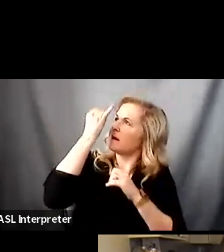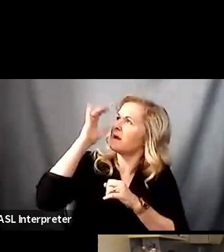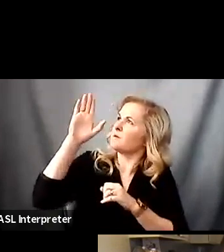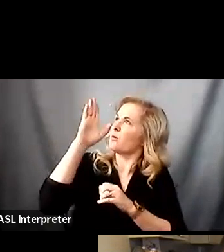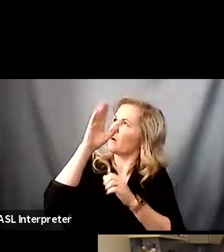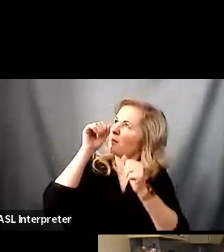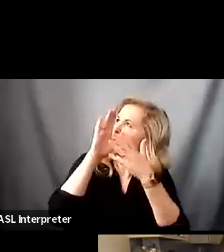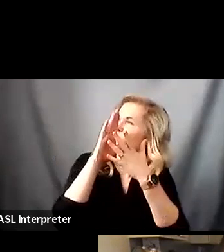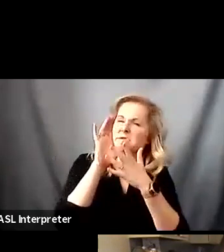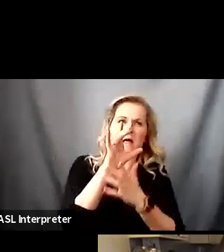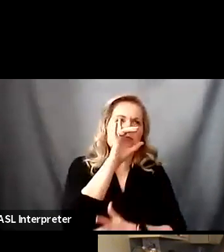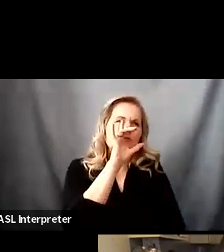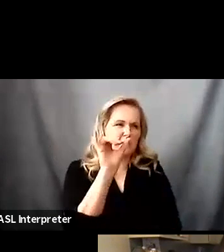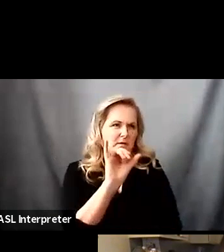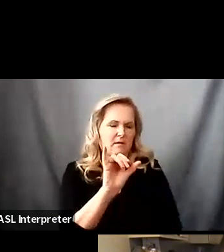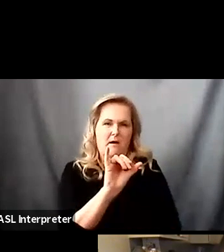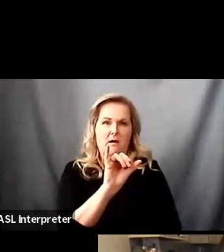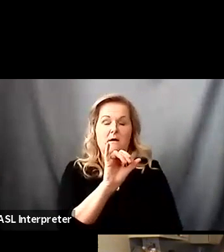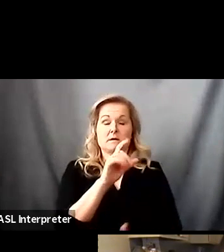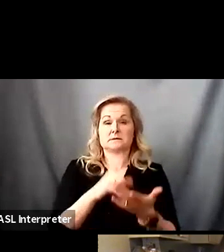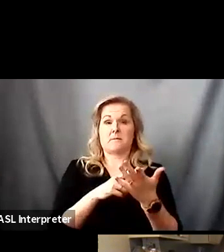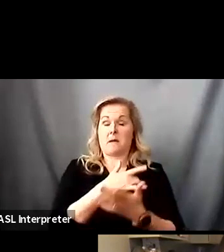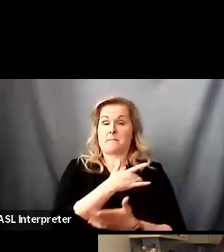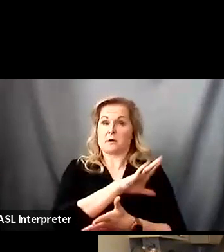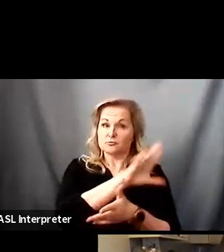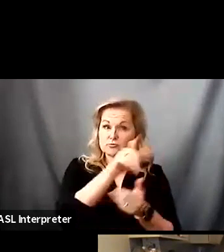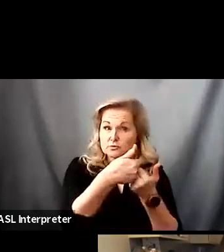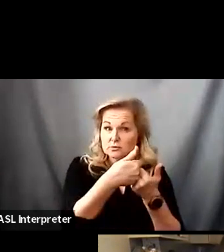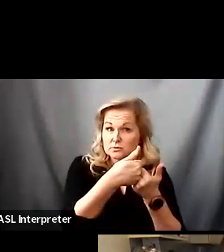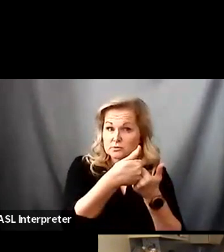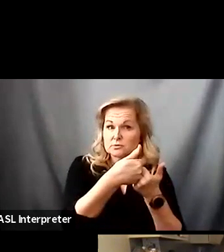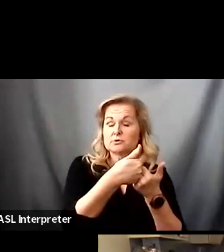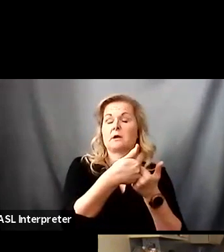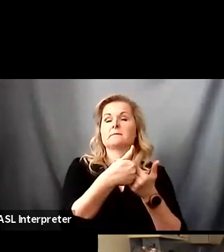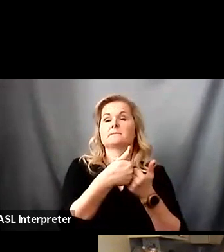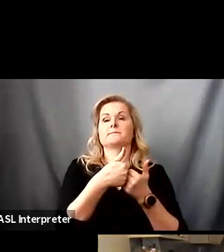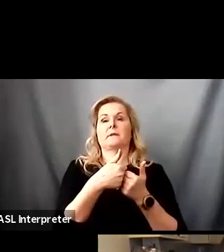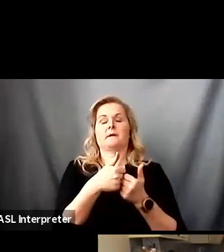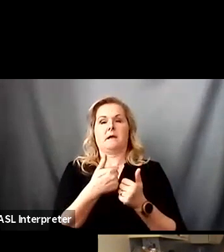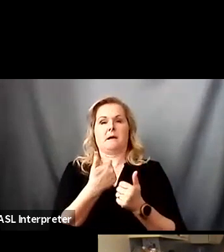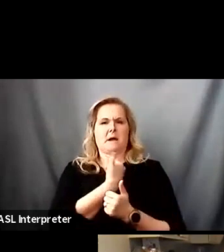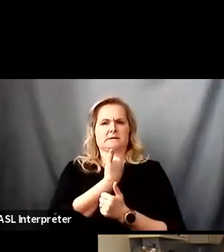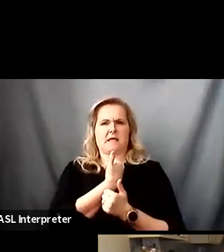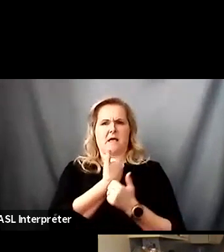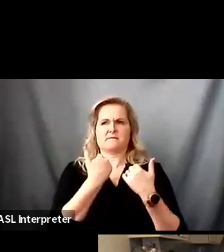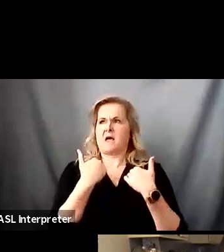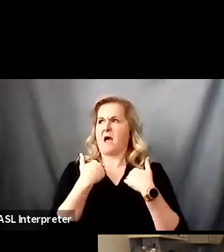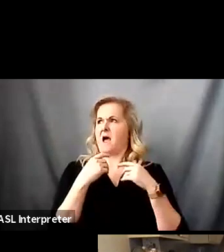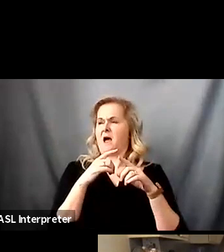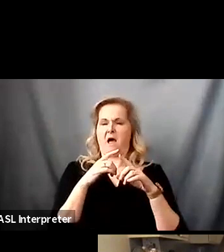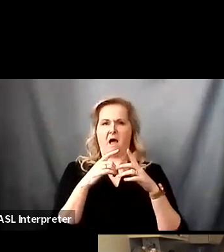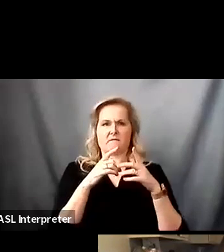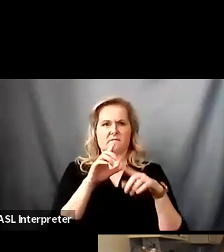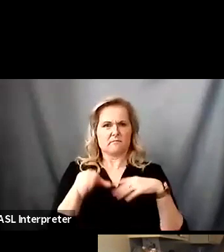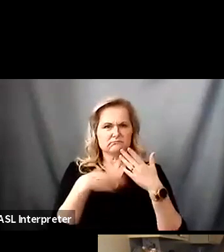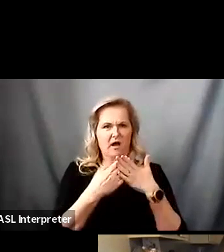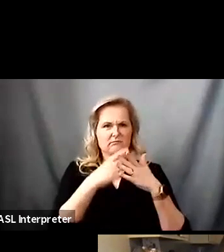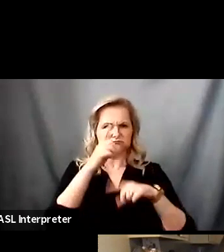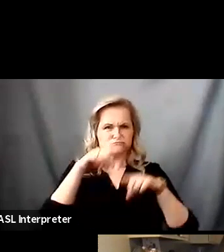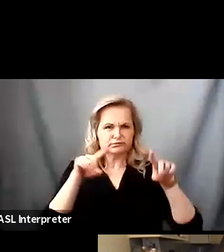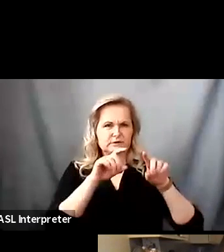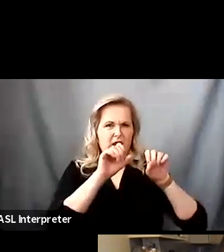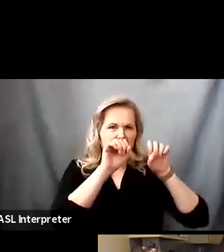can be challenging because, you know, I have the different educations that I've been given, be they